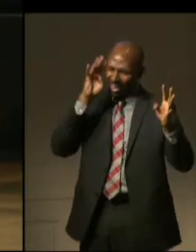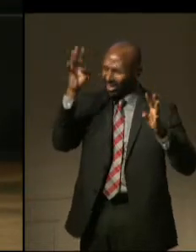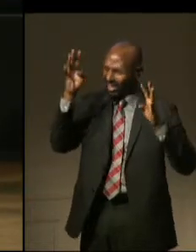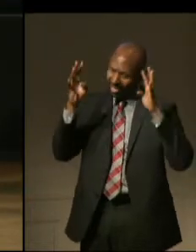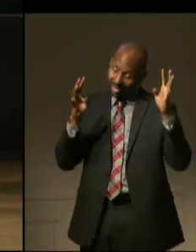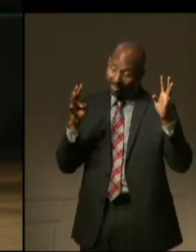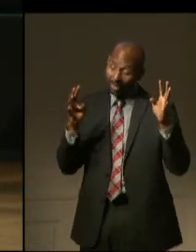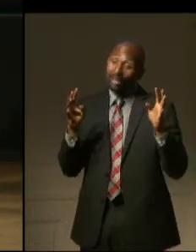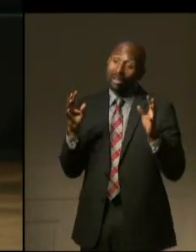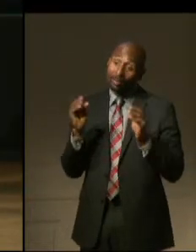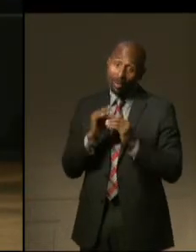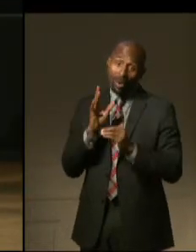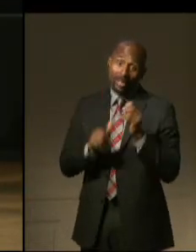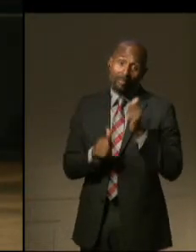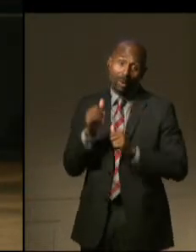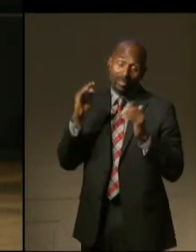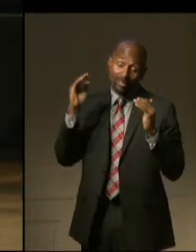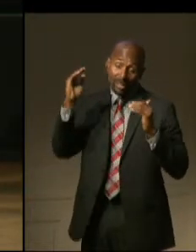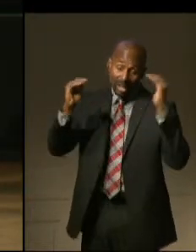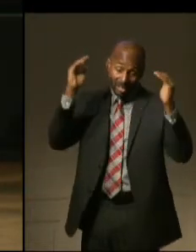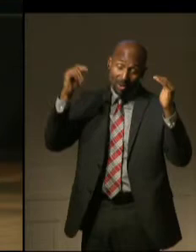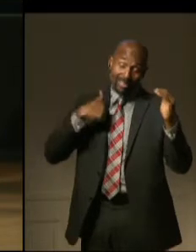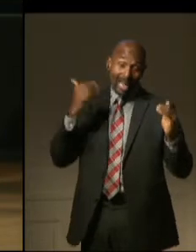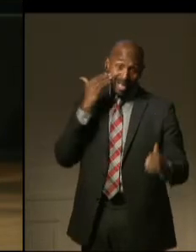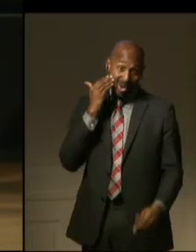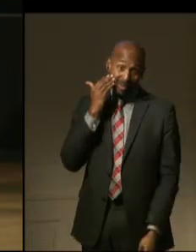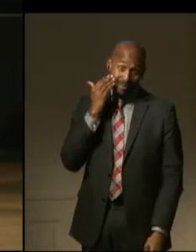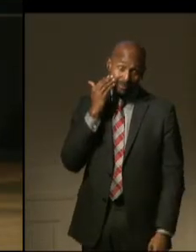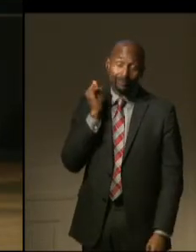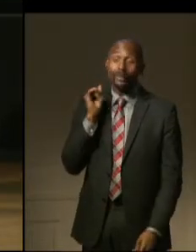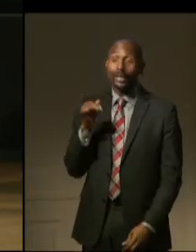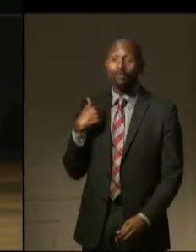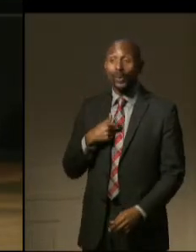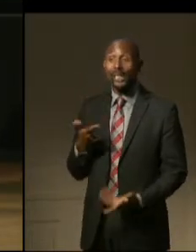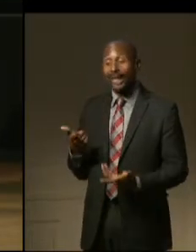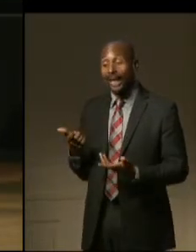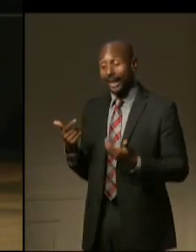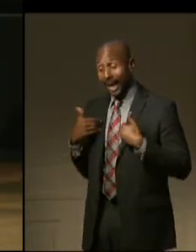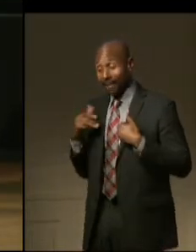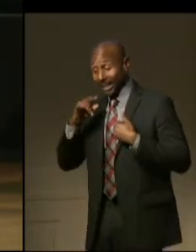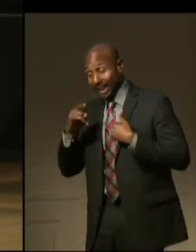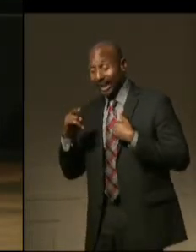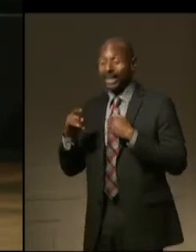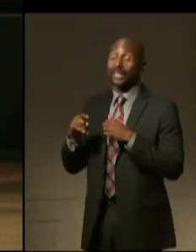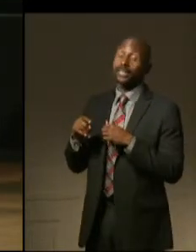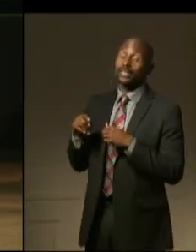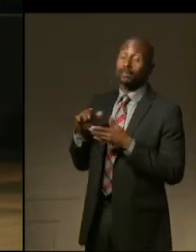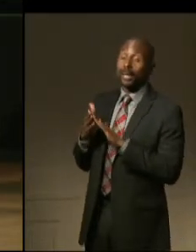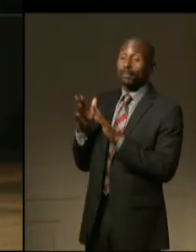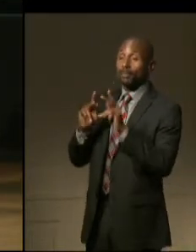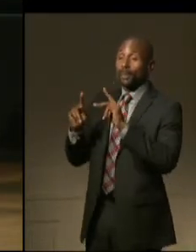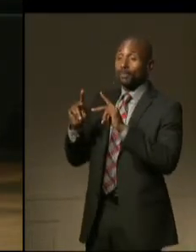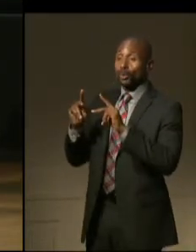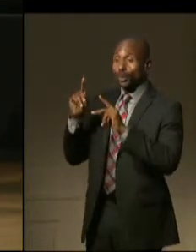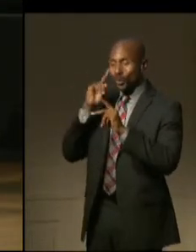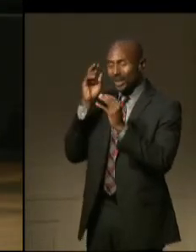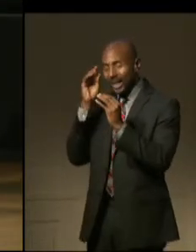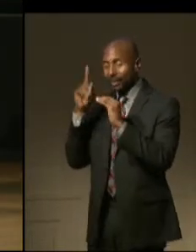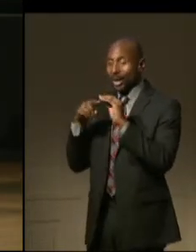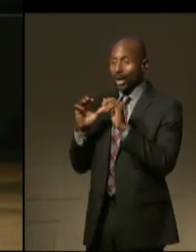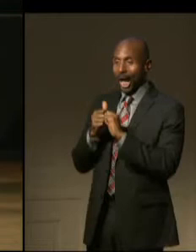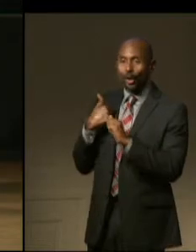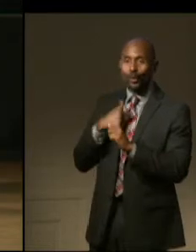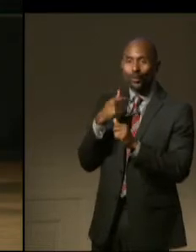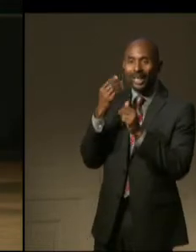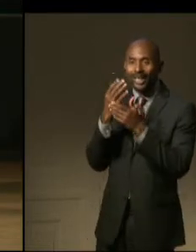They're probably way more creative than most of the adults that I know. So if we can get them to be the people that are thinking about how we tell stories with these objects,